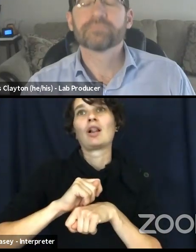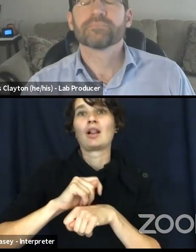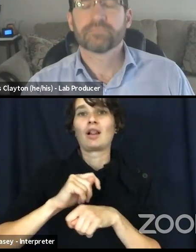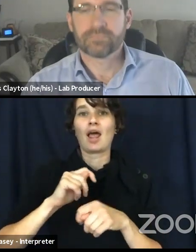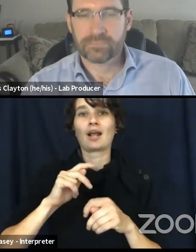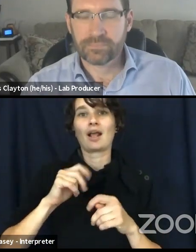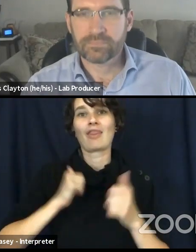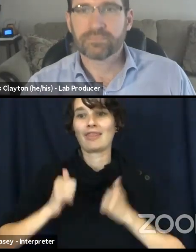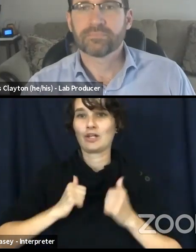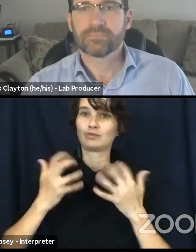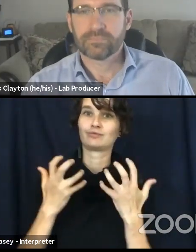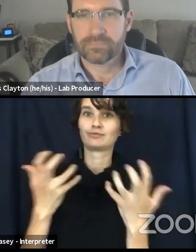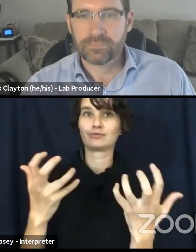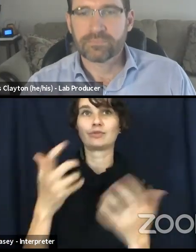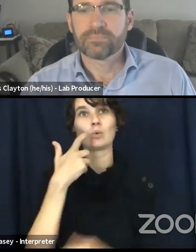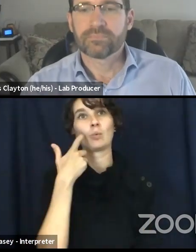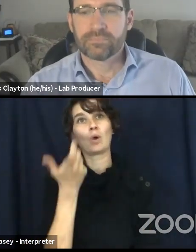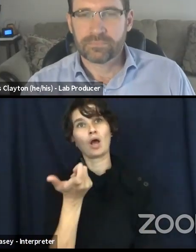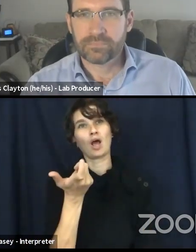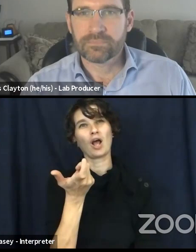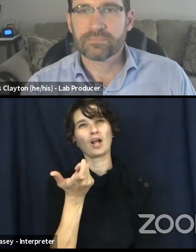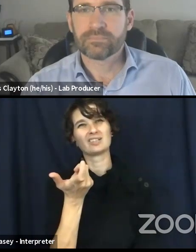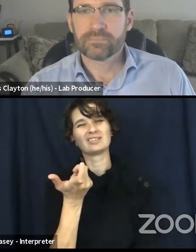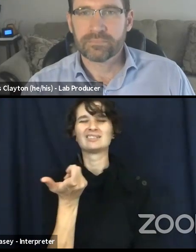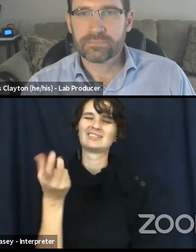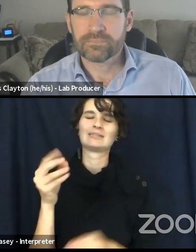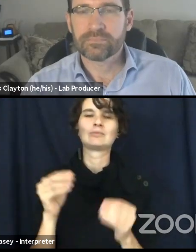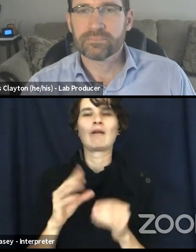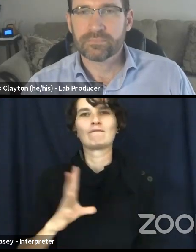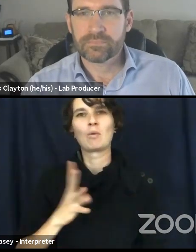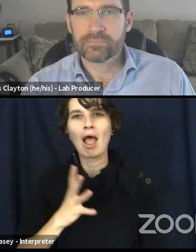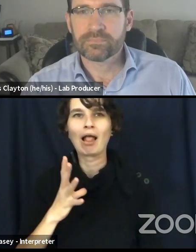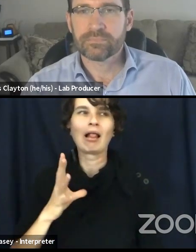message, and also all of these things about formality and class. And